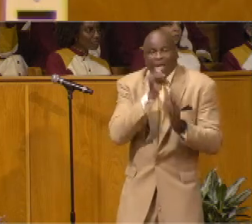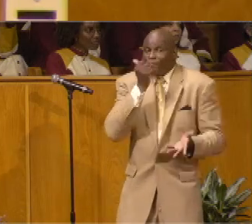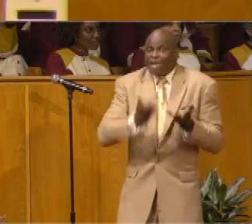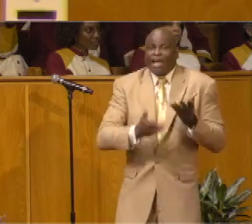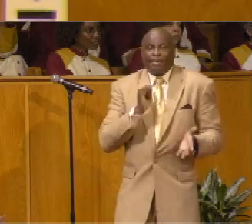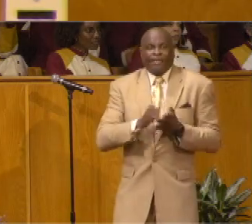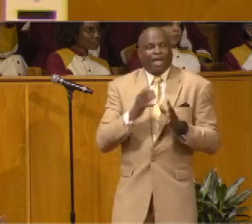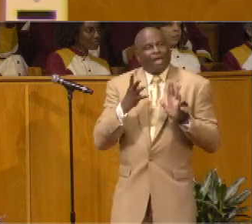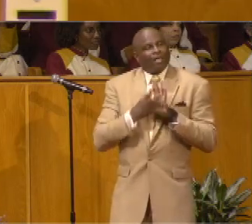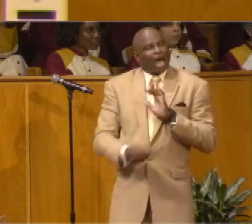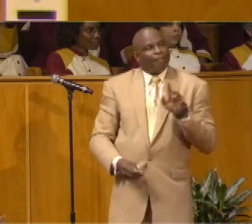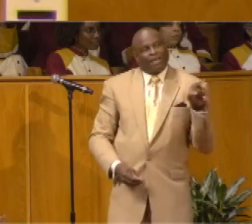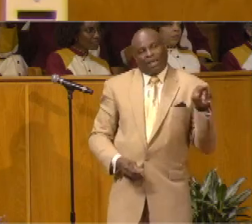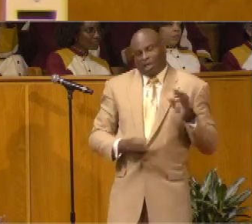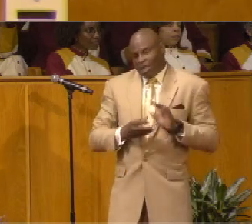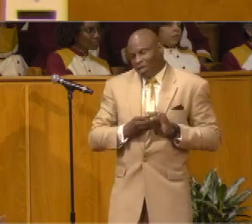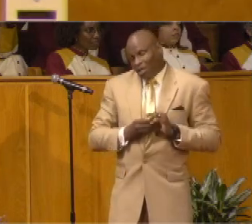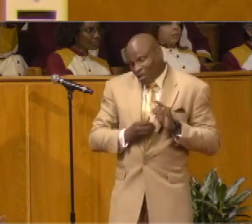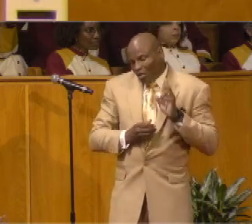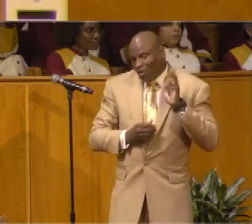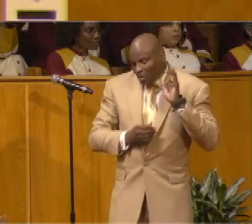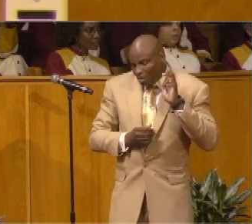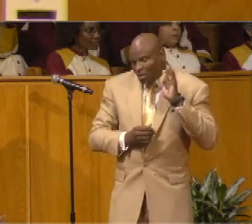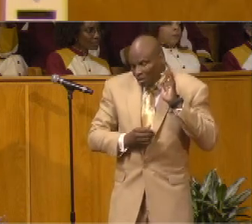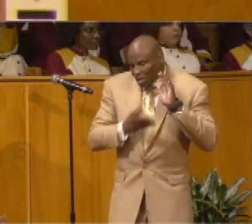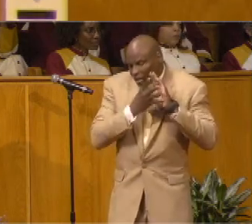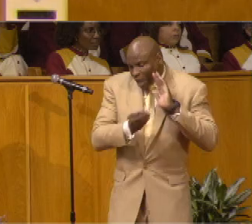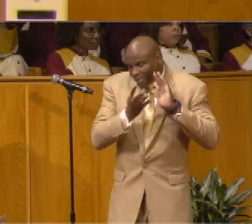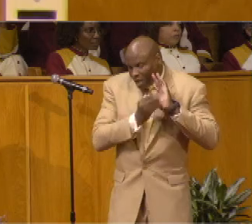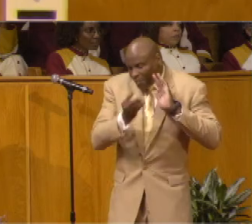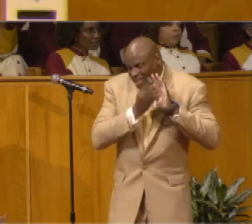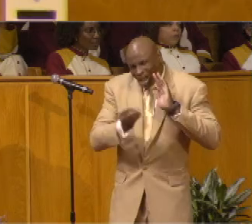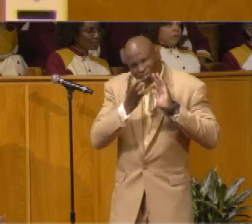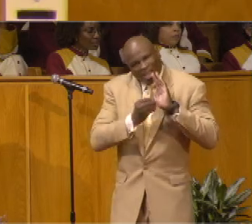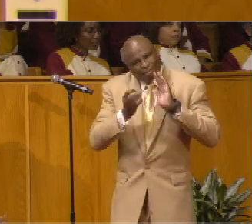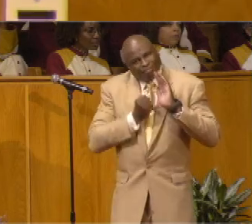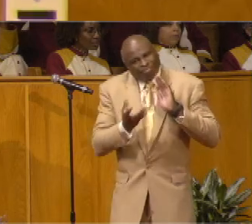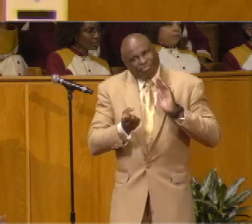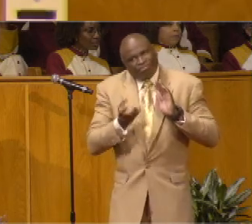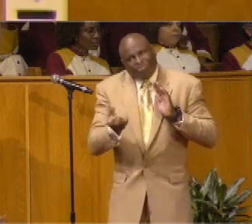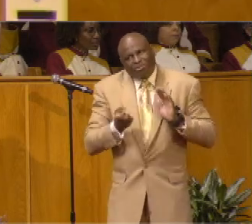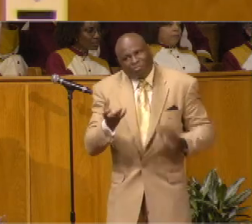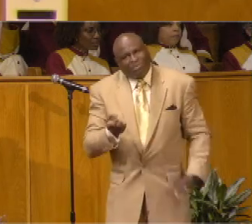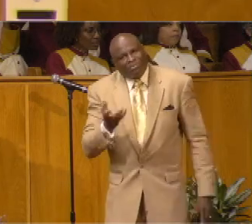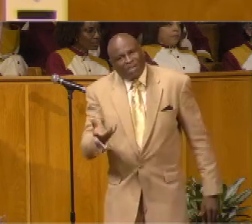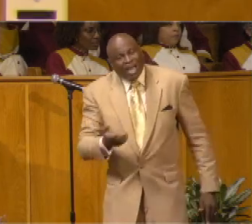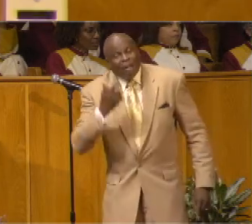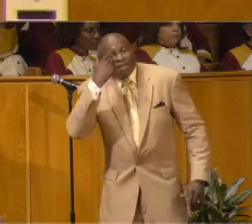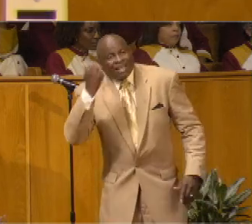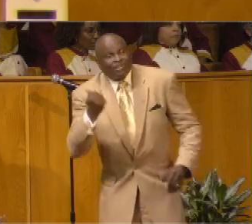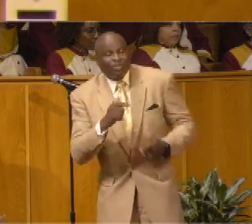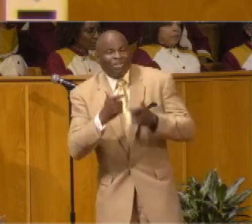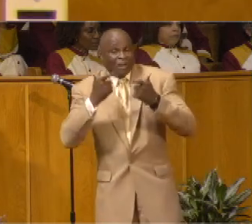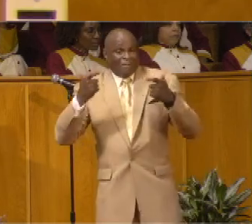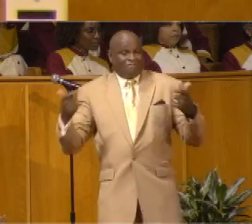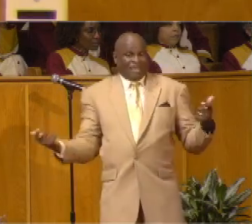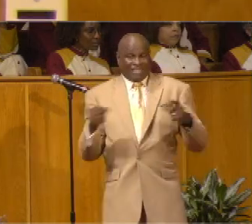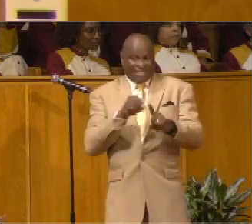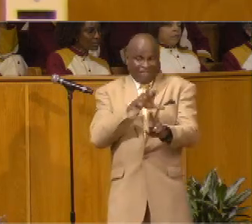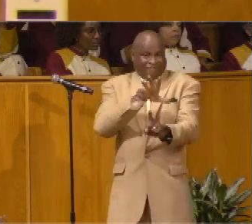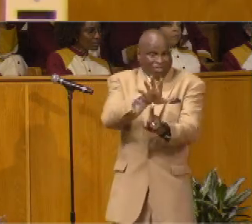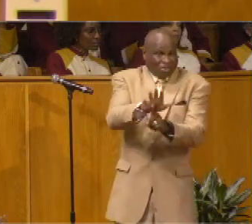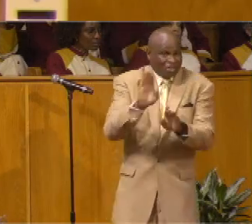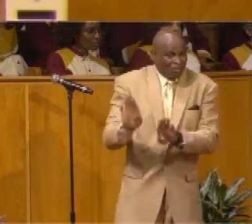be mimicking what the crowd is doing. Come here. Because one of the greatest influences